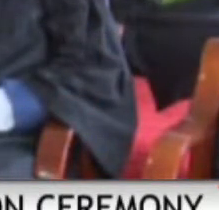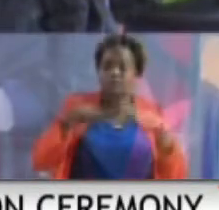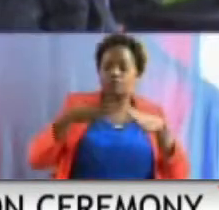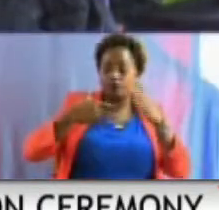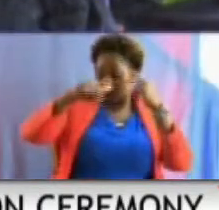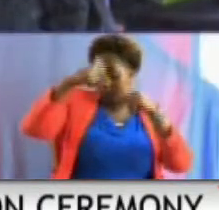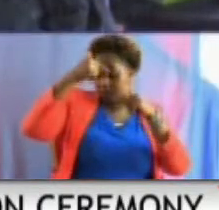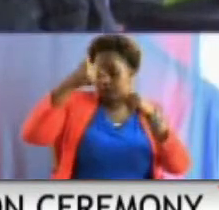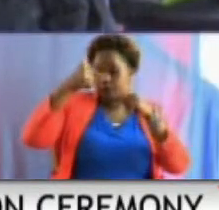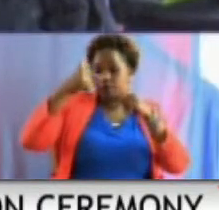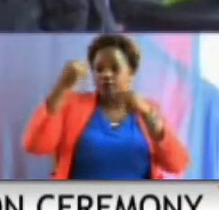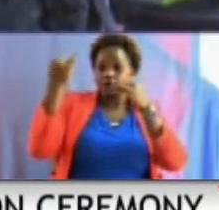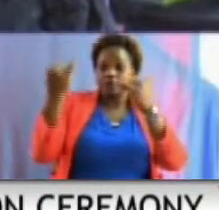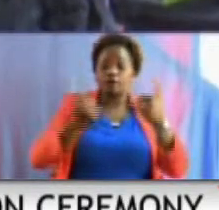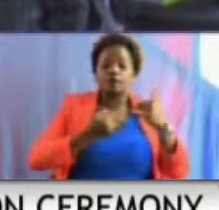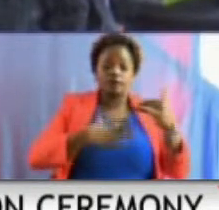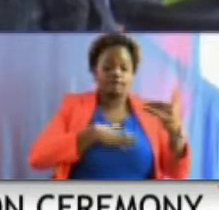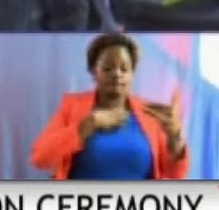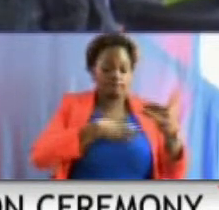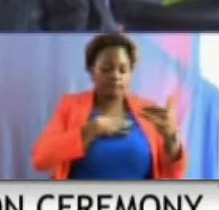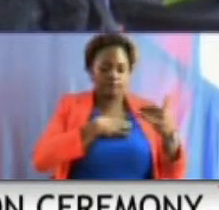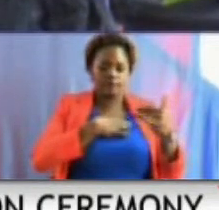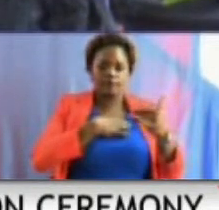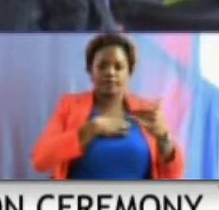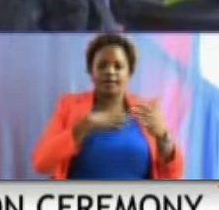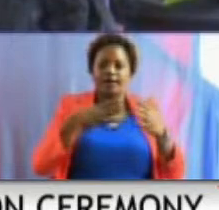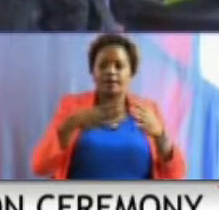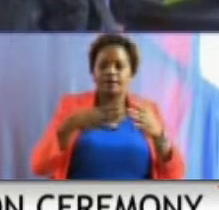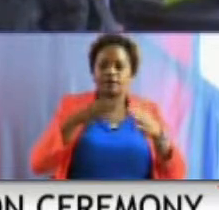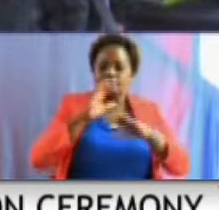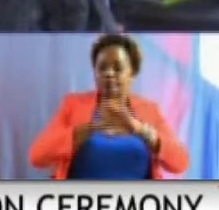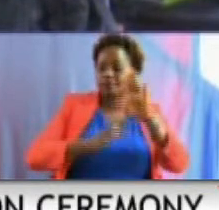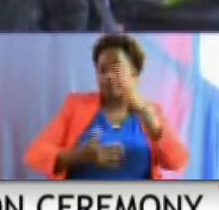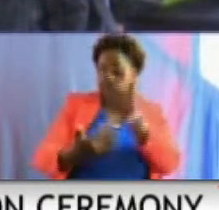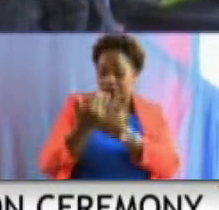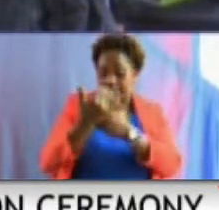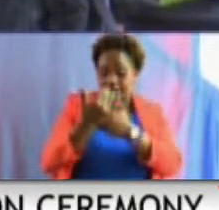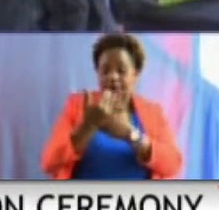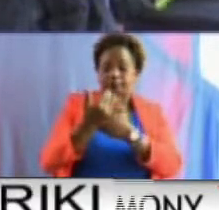graduates, invited guests, ladies and gentlemen, good morning.